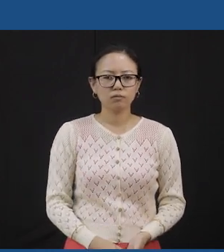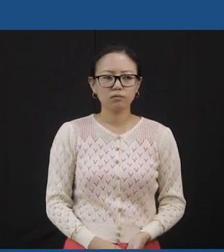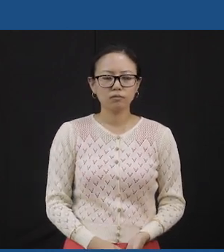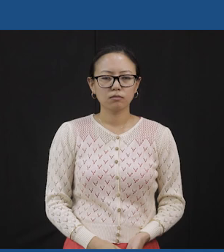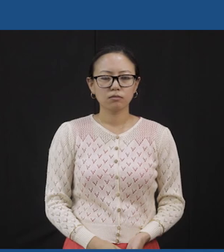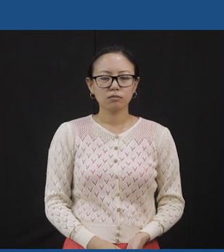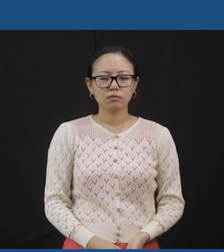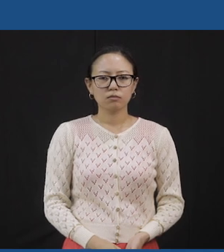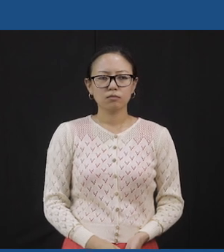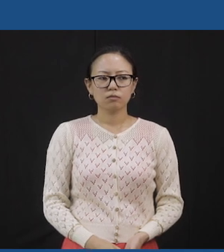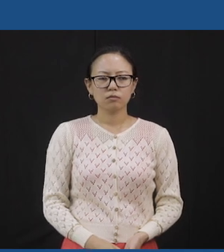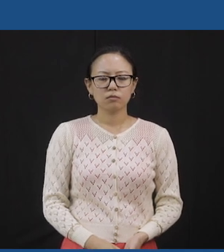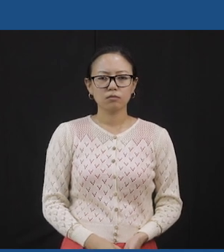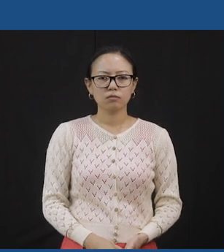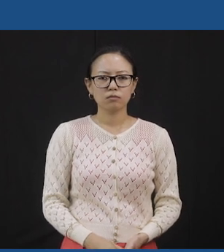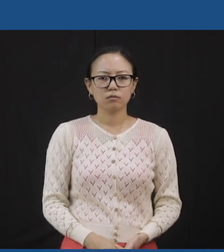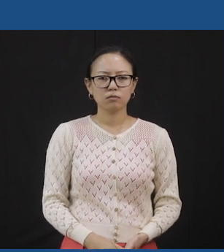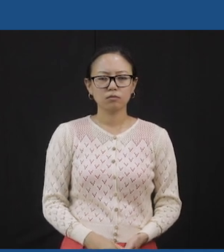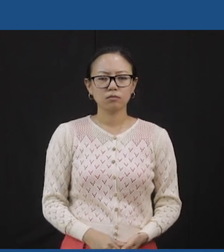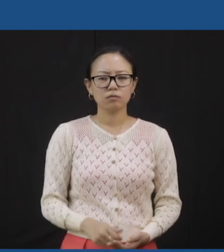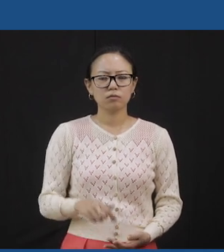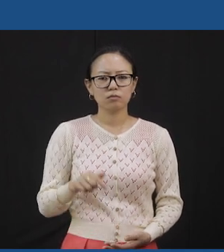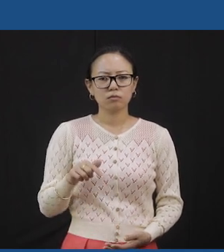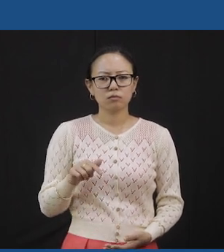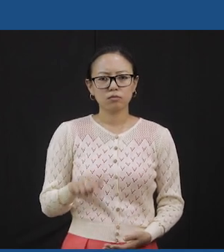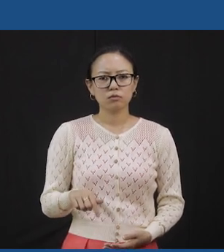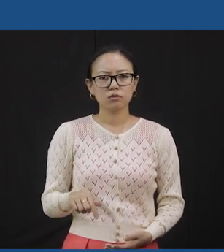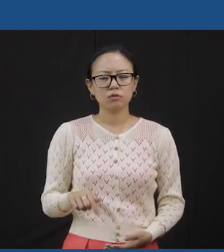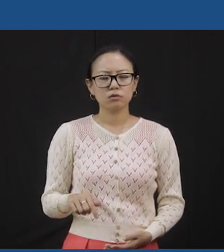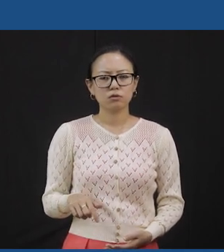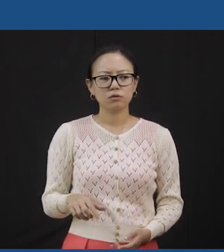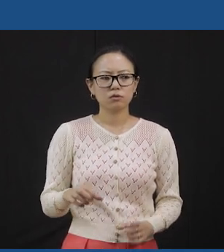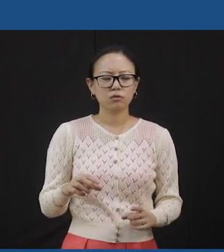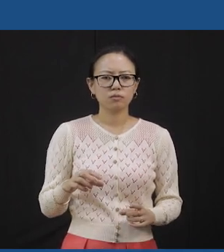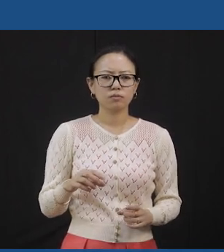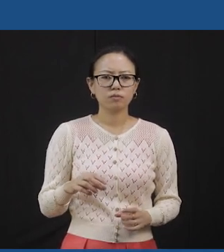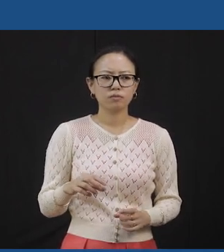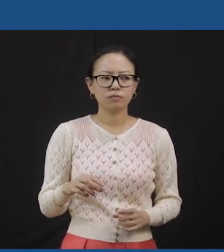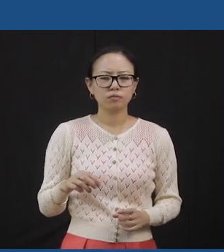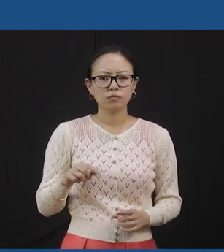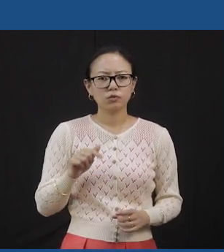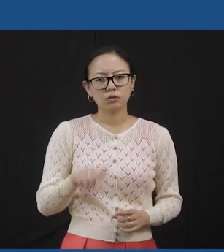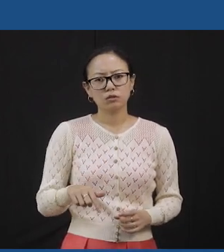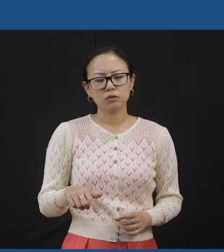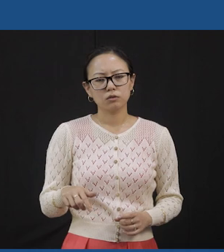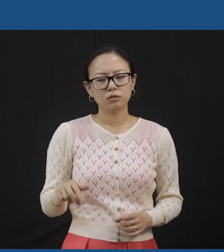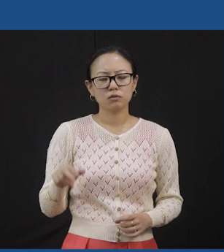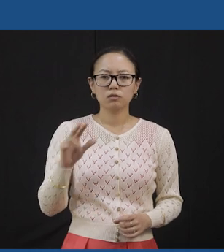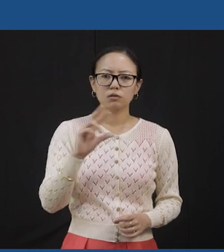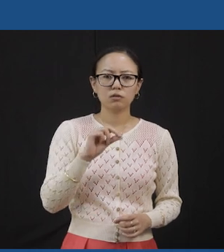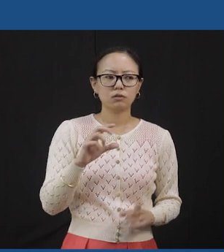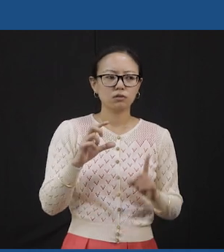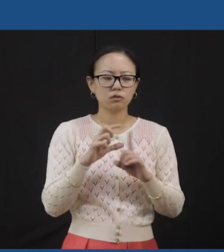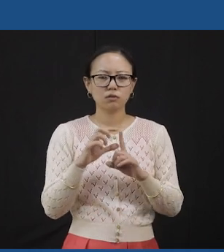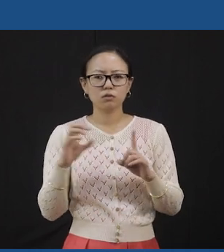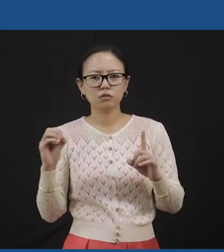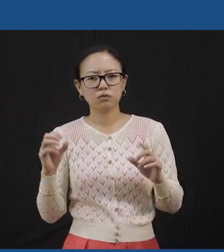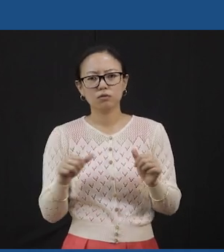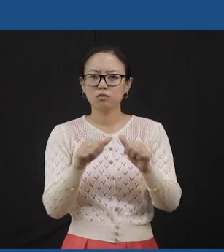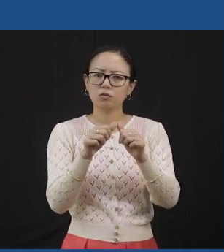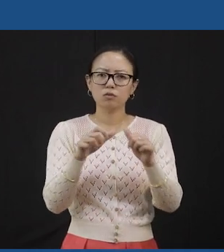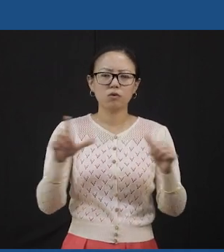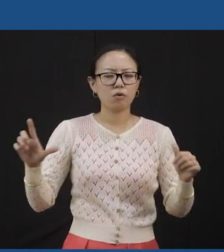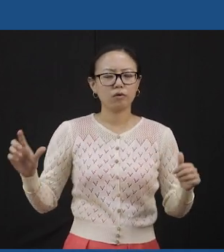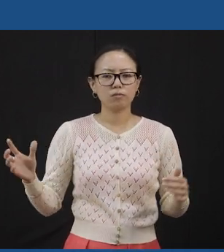9. Okay, so now this is for your understanding. So we will do it without the steps all together. Okay,